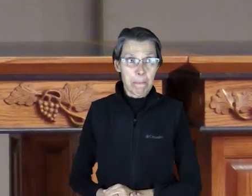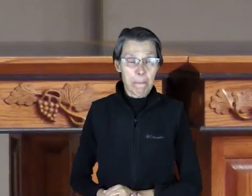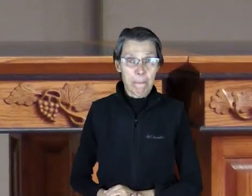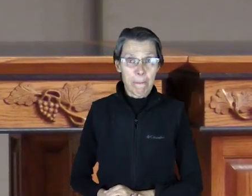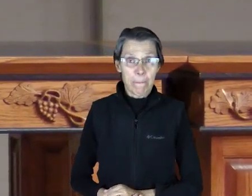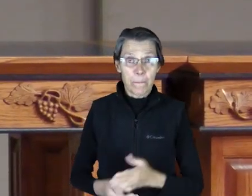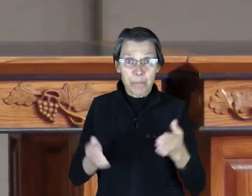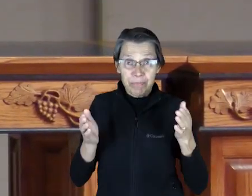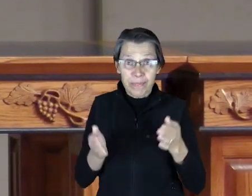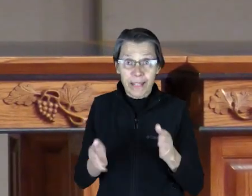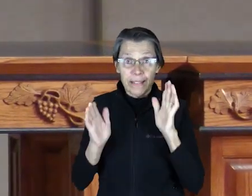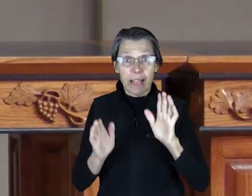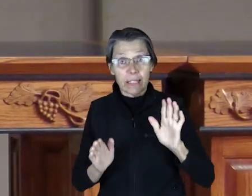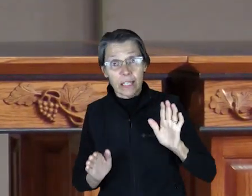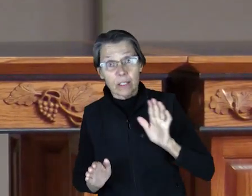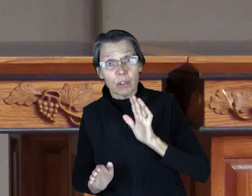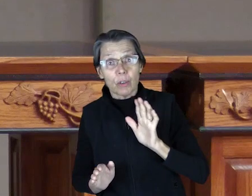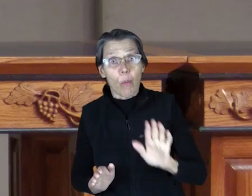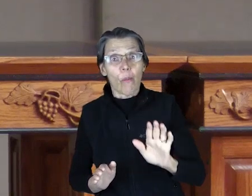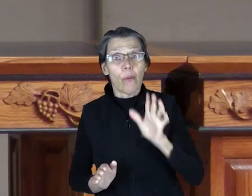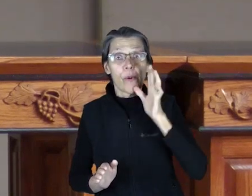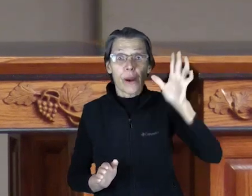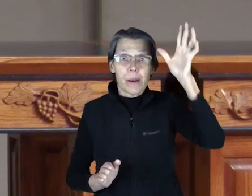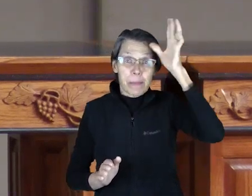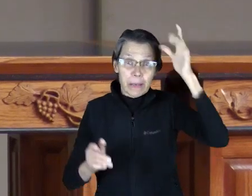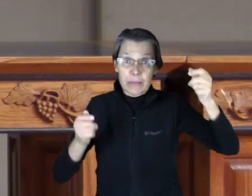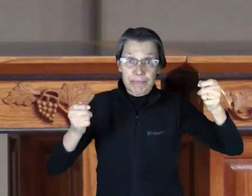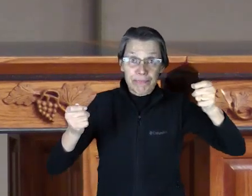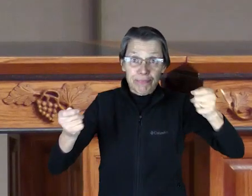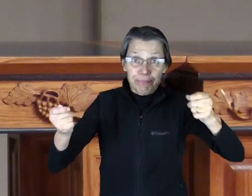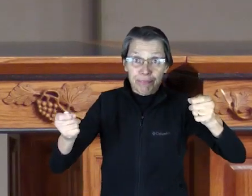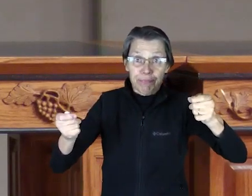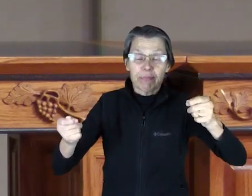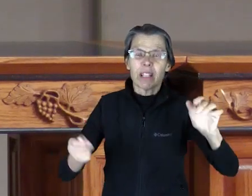Letting your parents be a parent is the hardest thing.